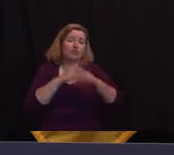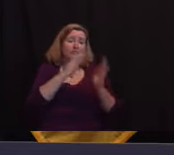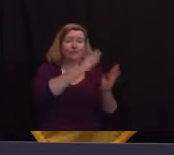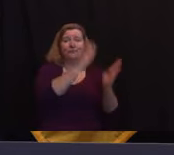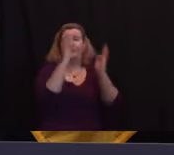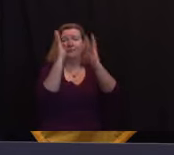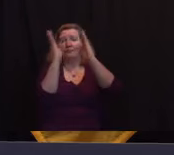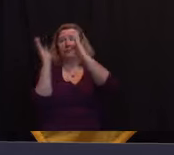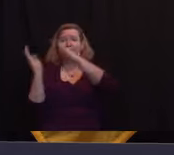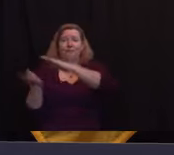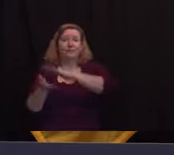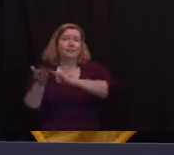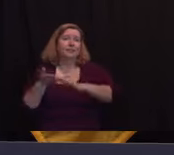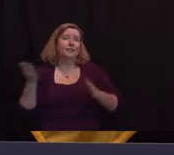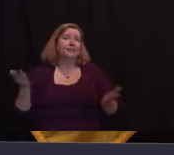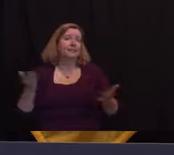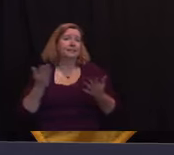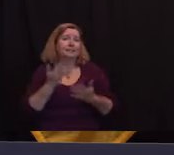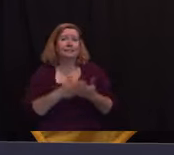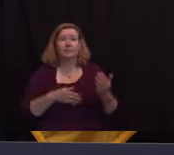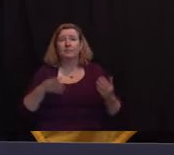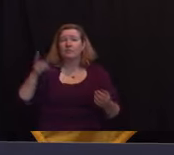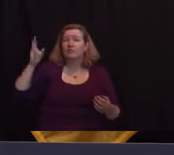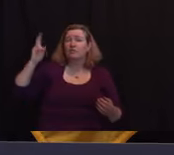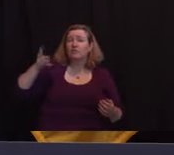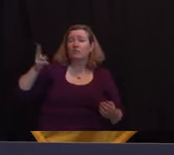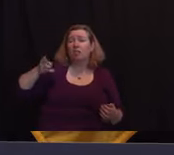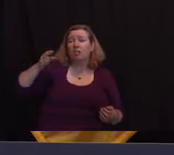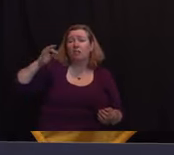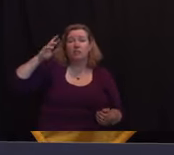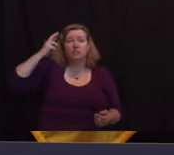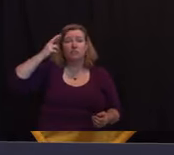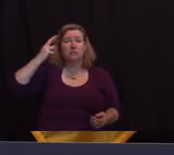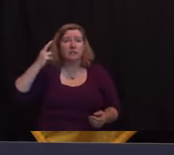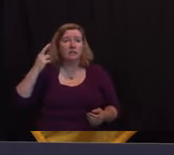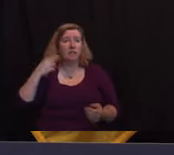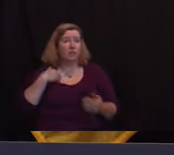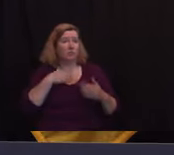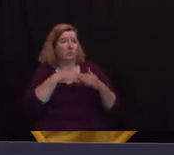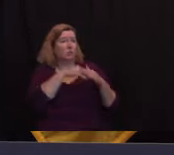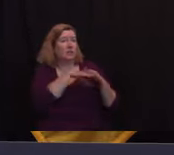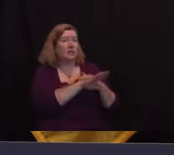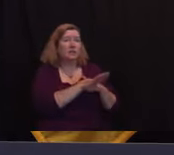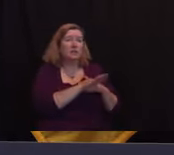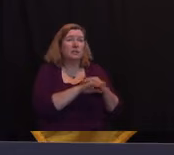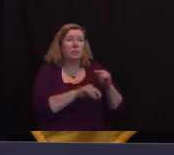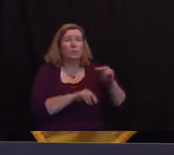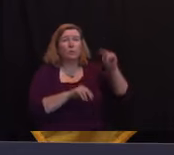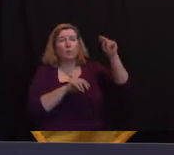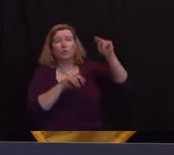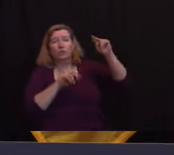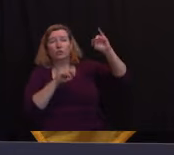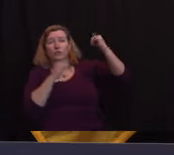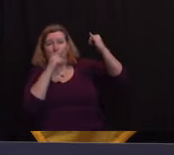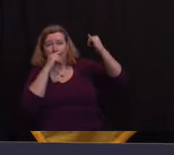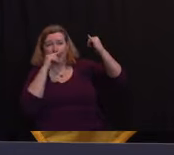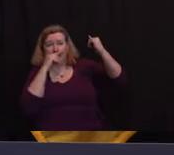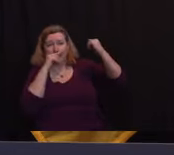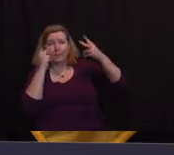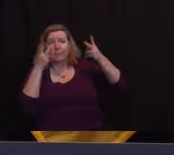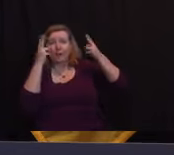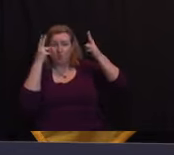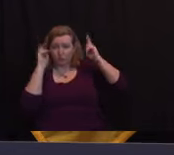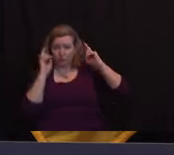Historic reasons. Tony Voss in Irvington and I were in a barber shop in Irvington last Friday with Brian Bridges, our Secretary of